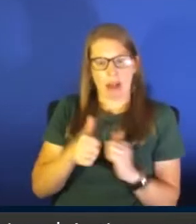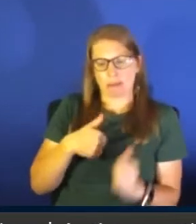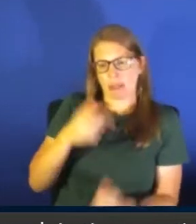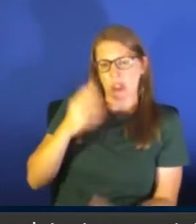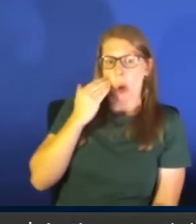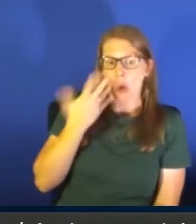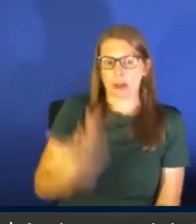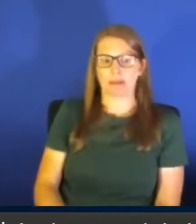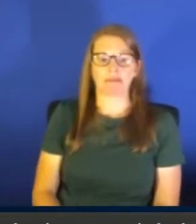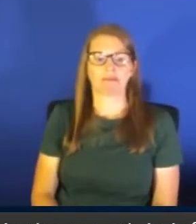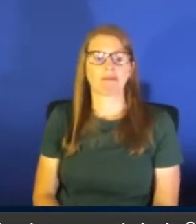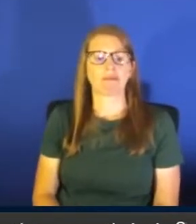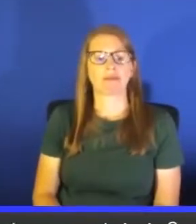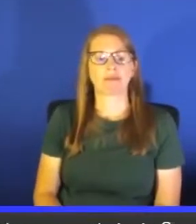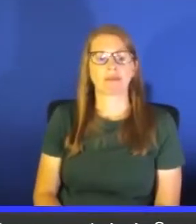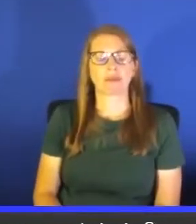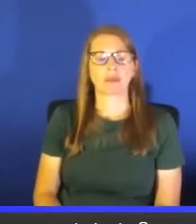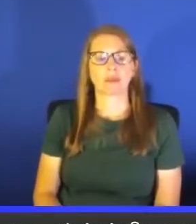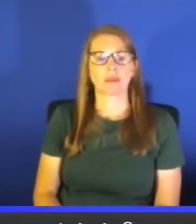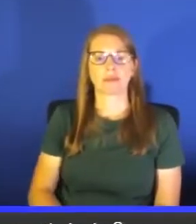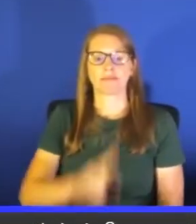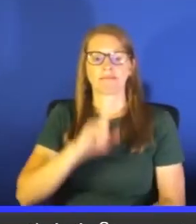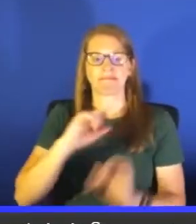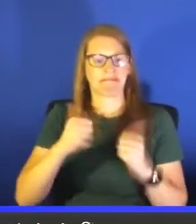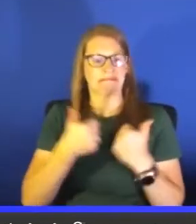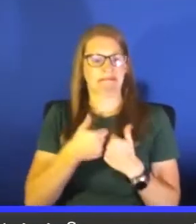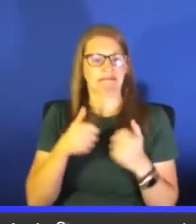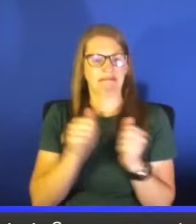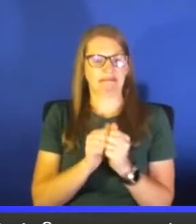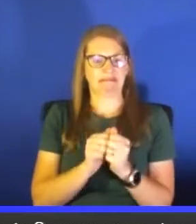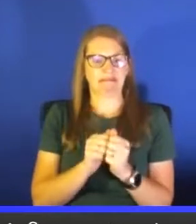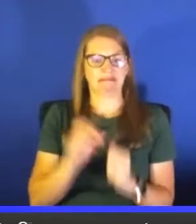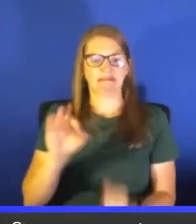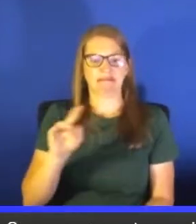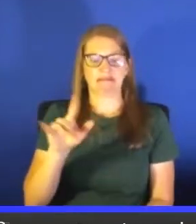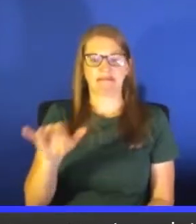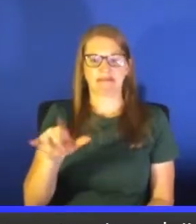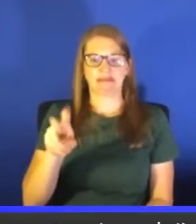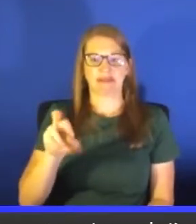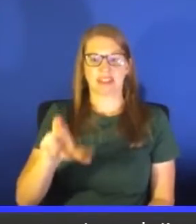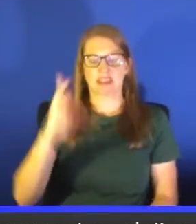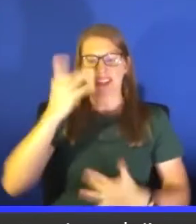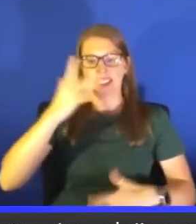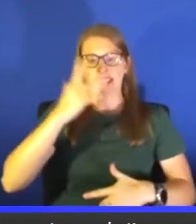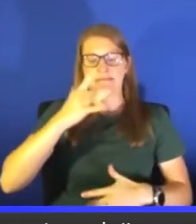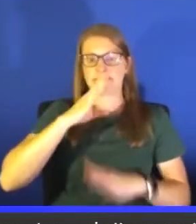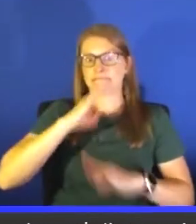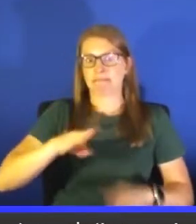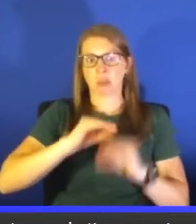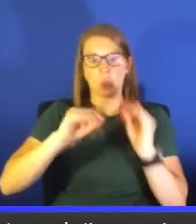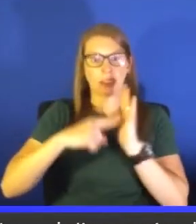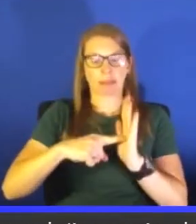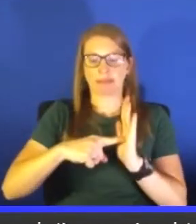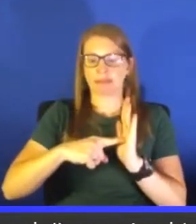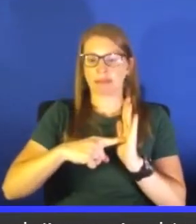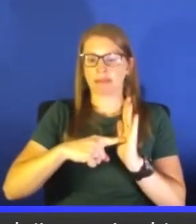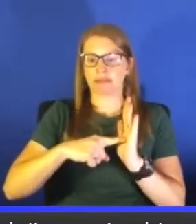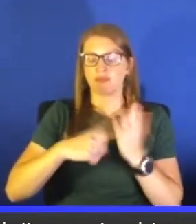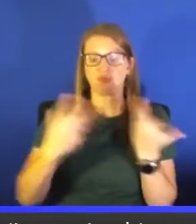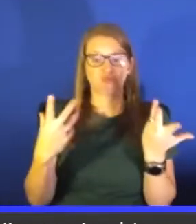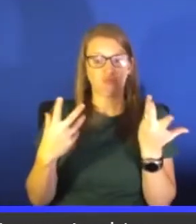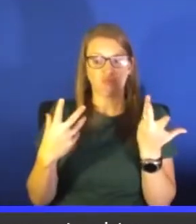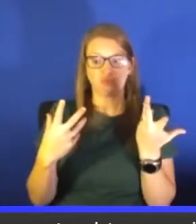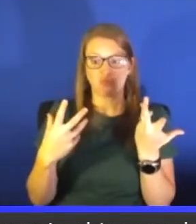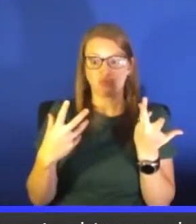know? That's one of the real challenges with fatty liver disease. It's generally silent. So you have no symptoms, no outward manifestations of fatty